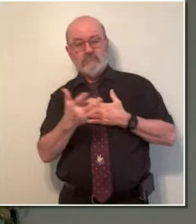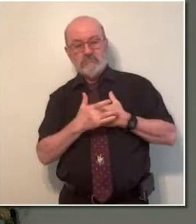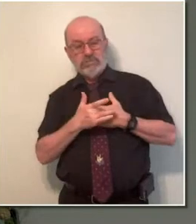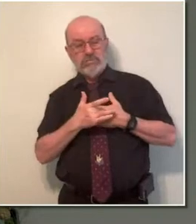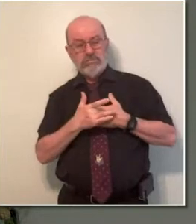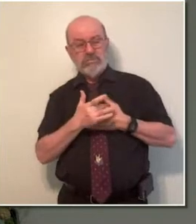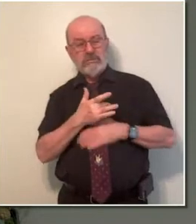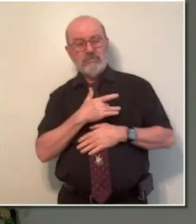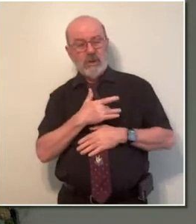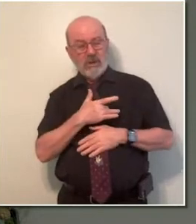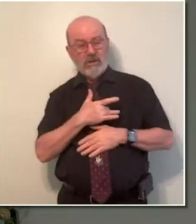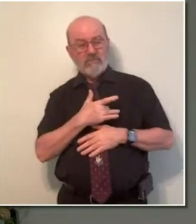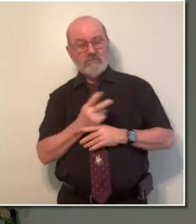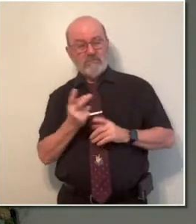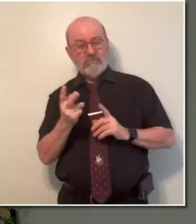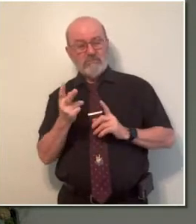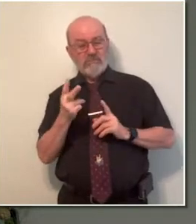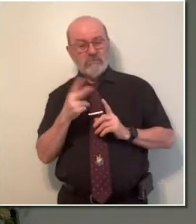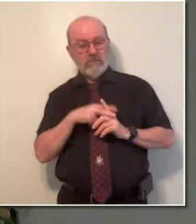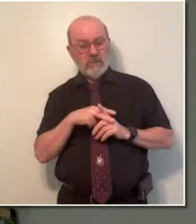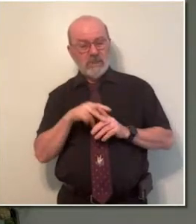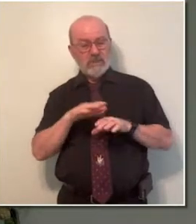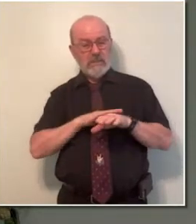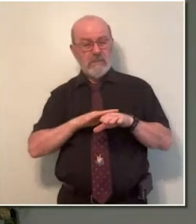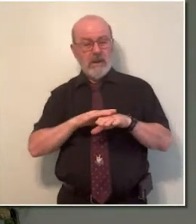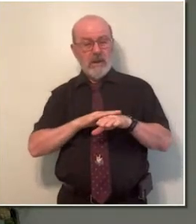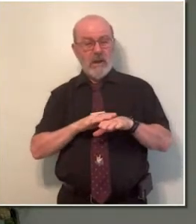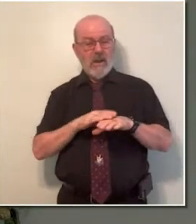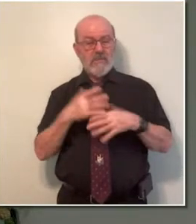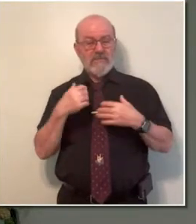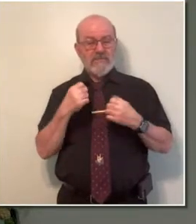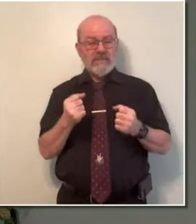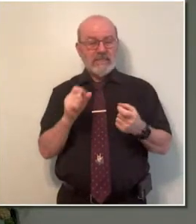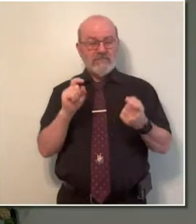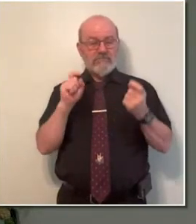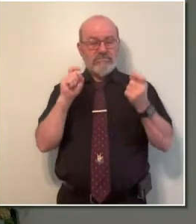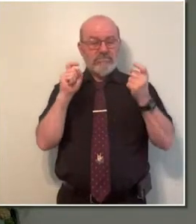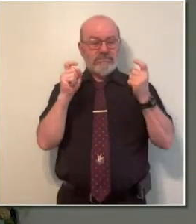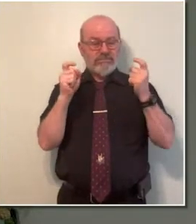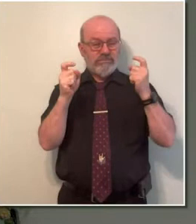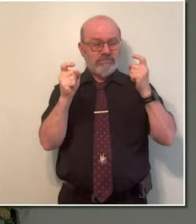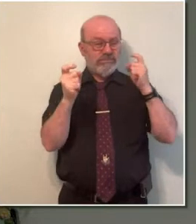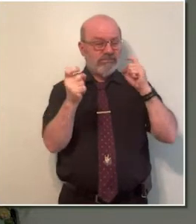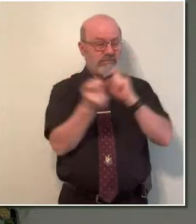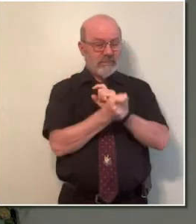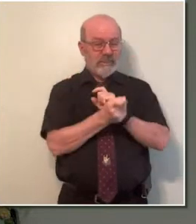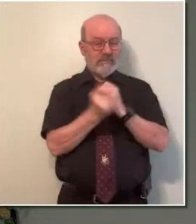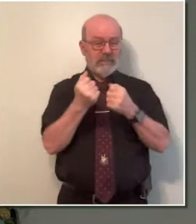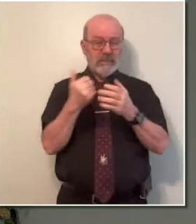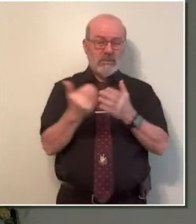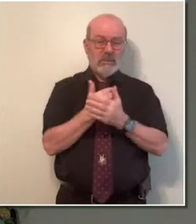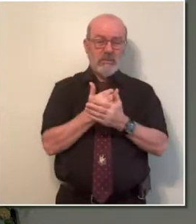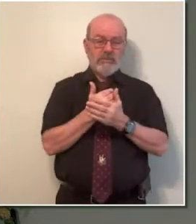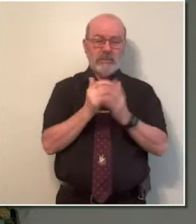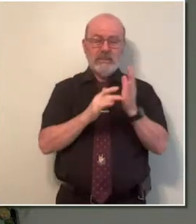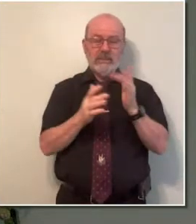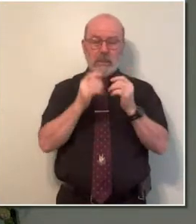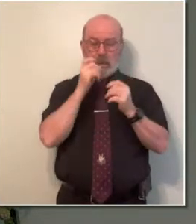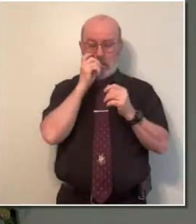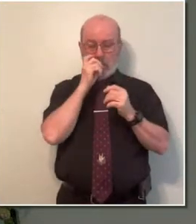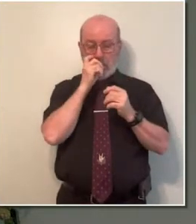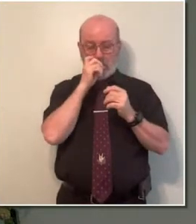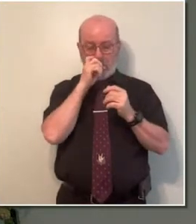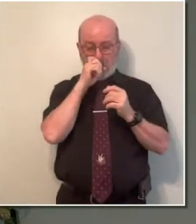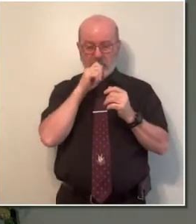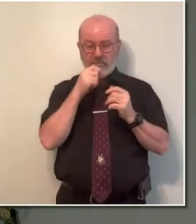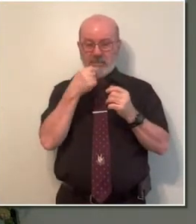and applies a balm of healing, if you will, a transformation, a restoration. Jesus expressed the need for the Comforter